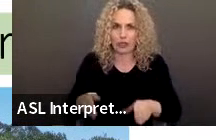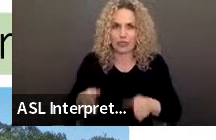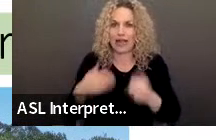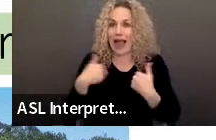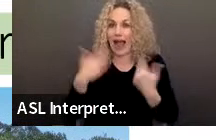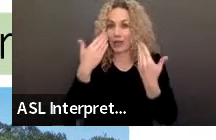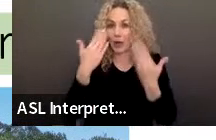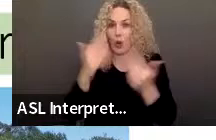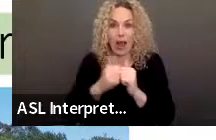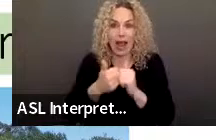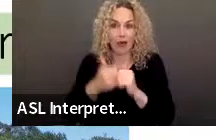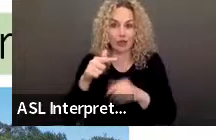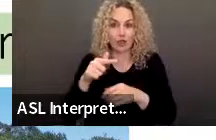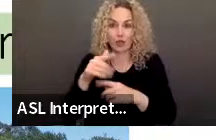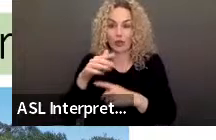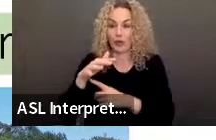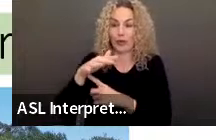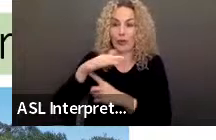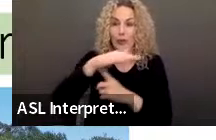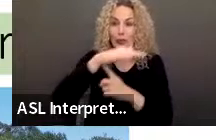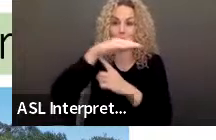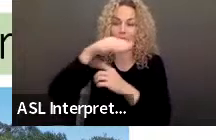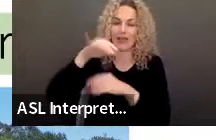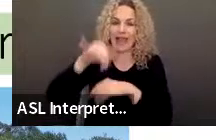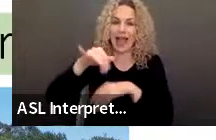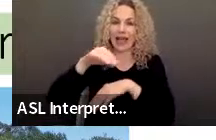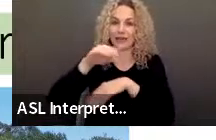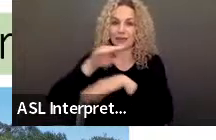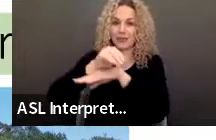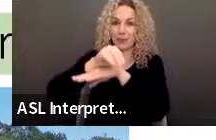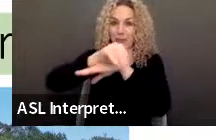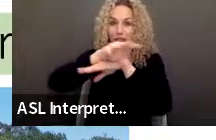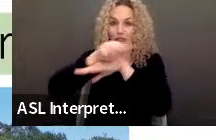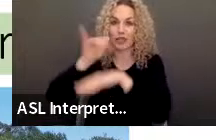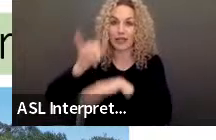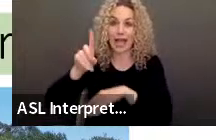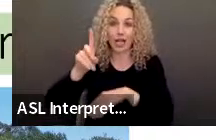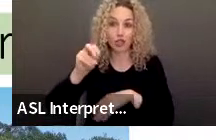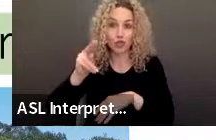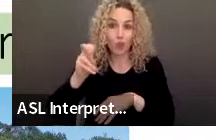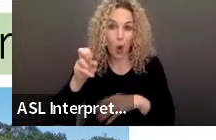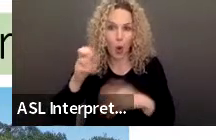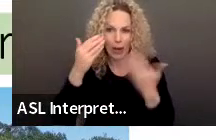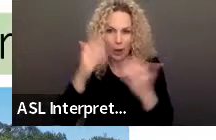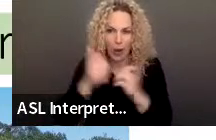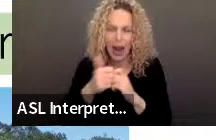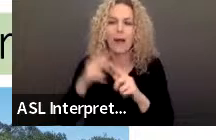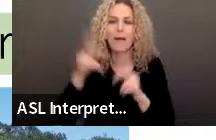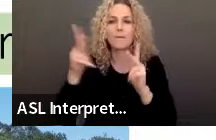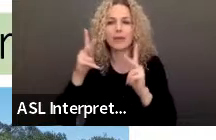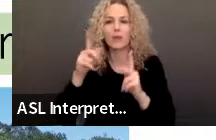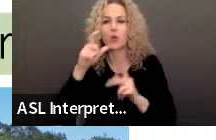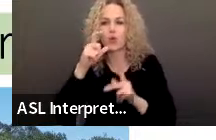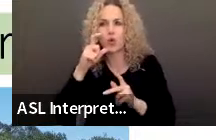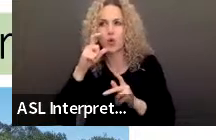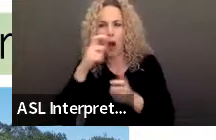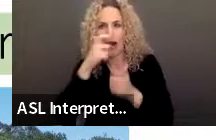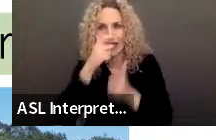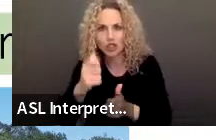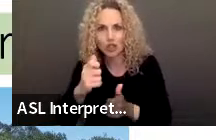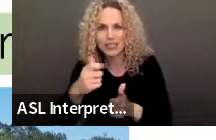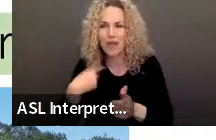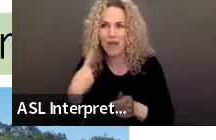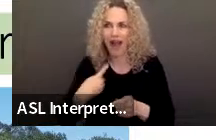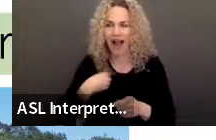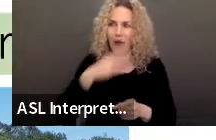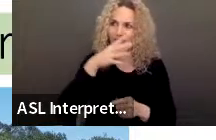fly one of those things or how to get photos. But we do have people who have been interested in following the progress of our